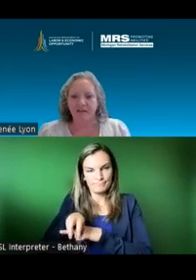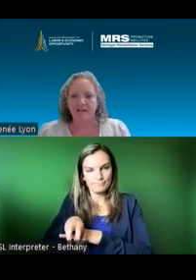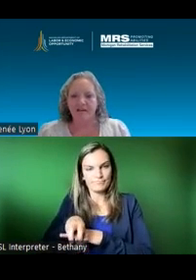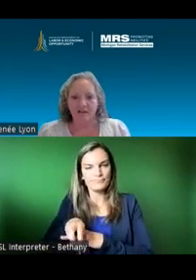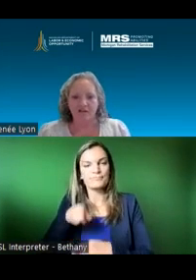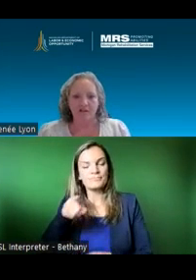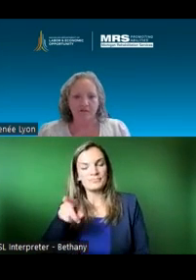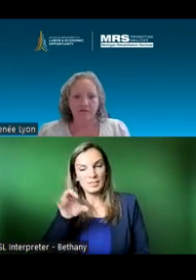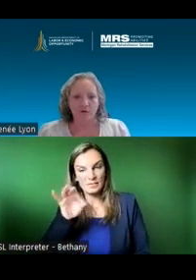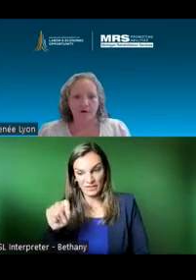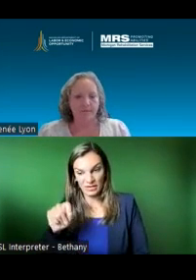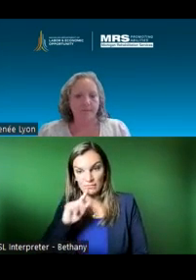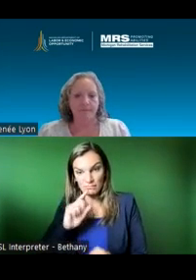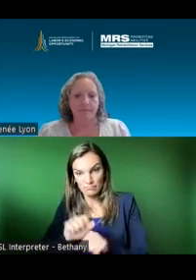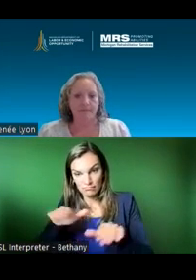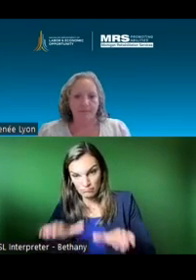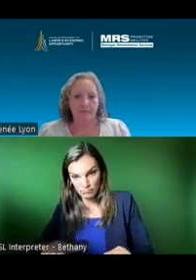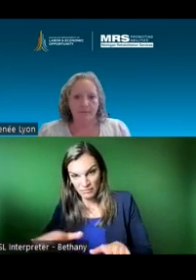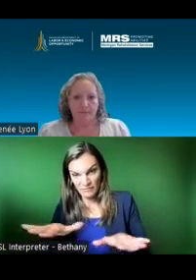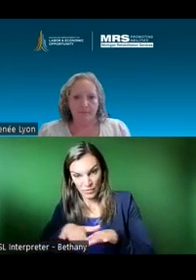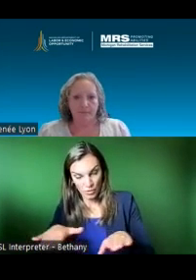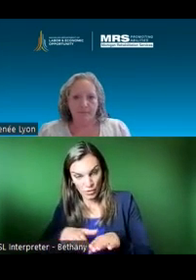your feet touching the floor?